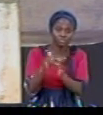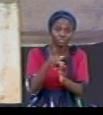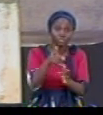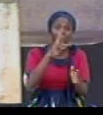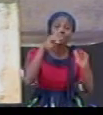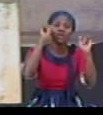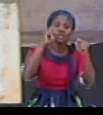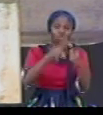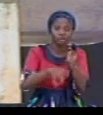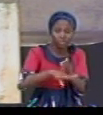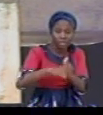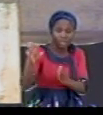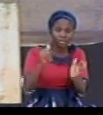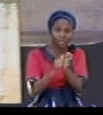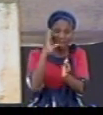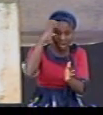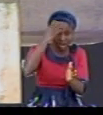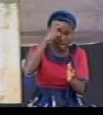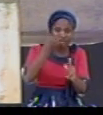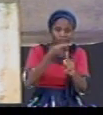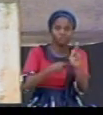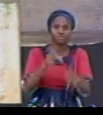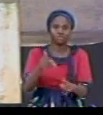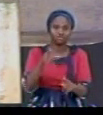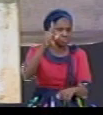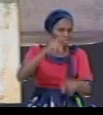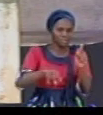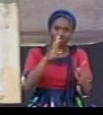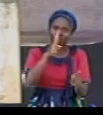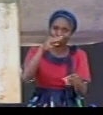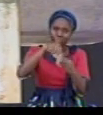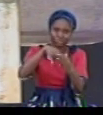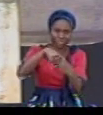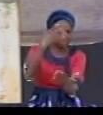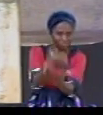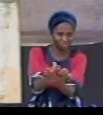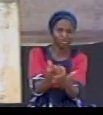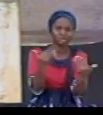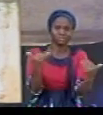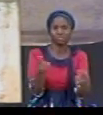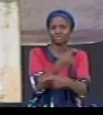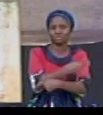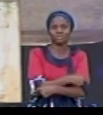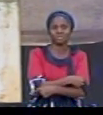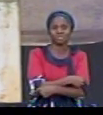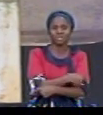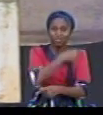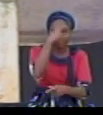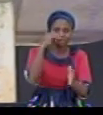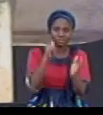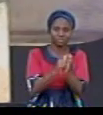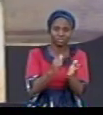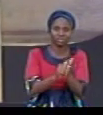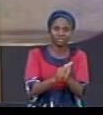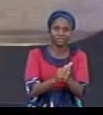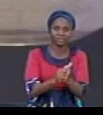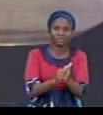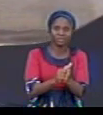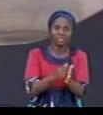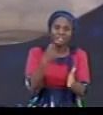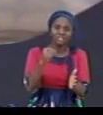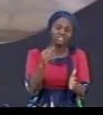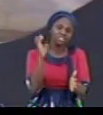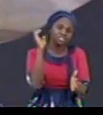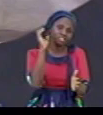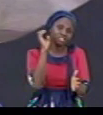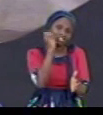cannot be put in prison today because you cast out devil from a demon-possessed person. I'm telling you that when you look